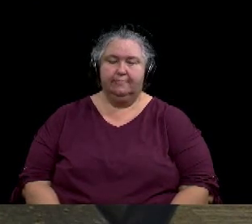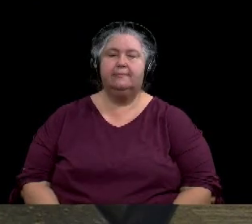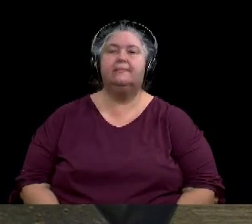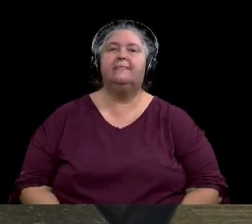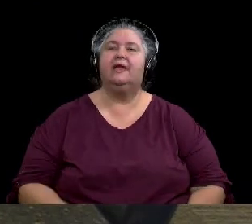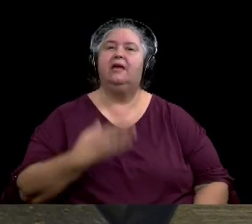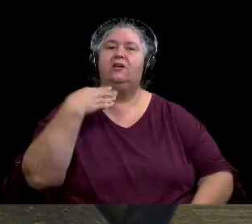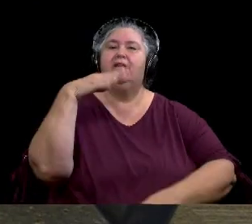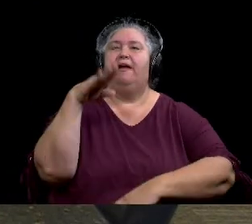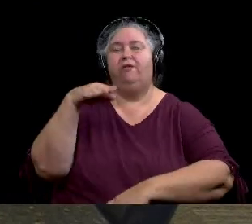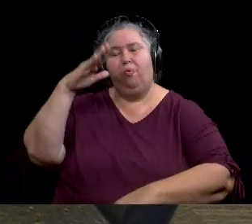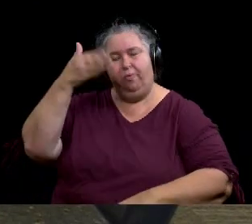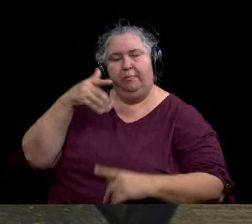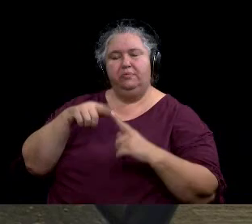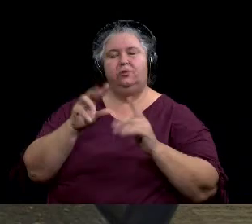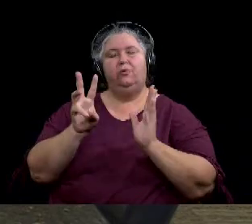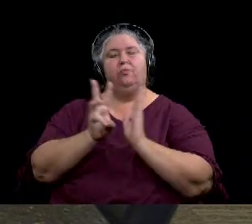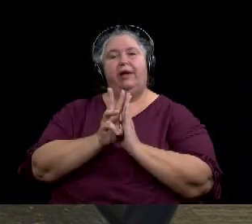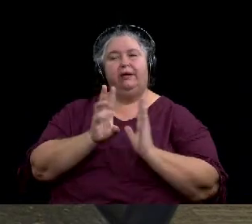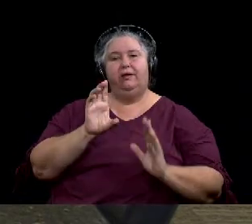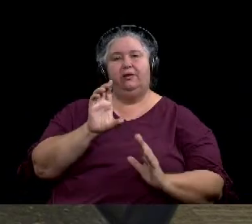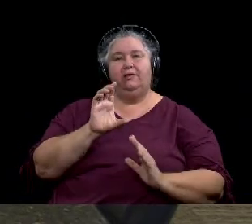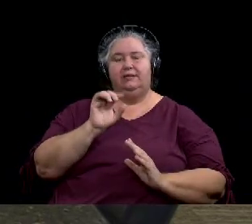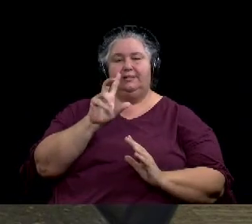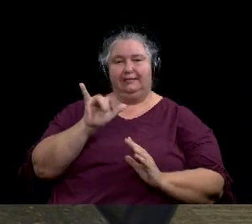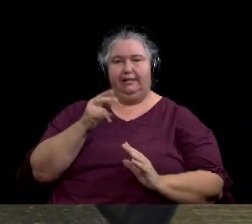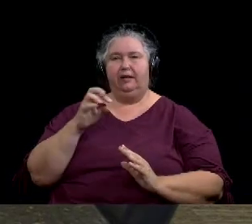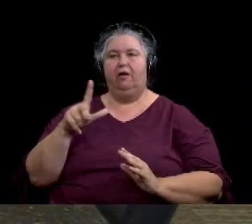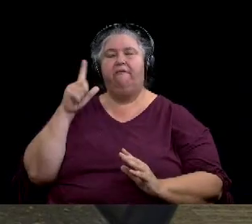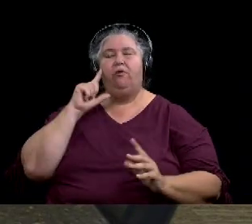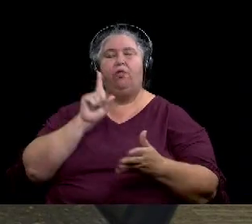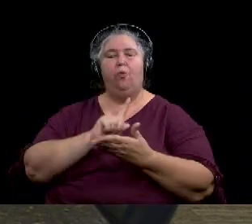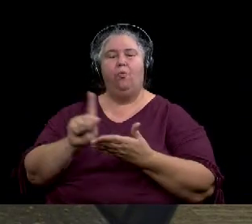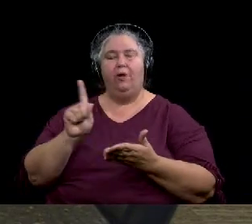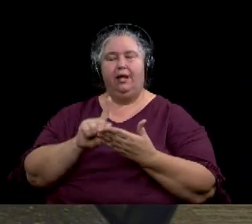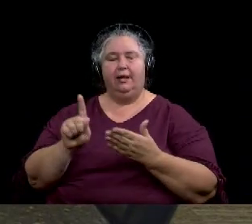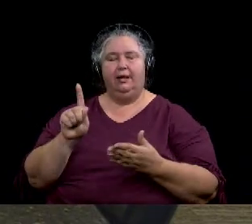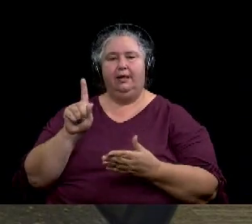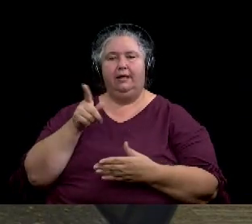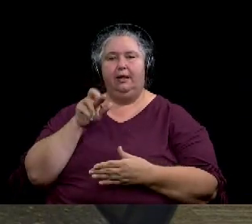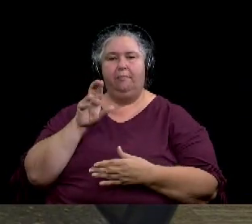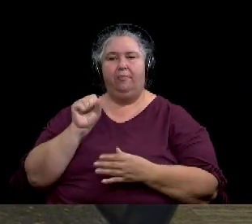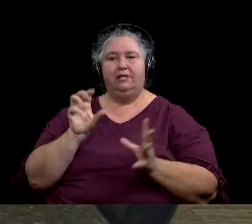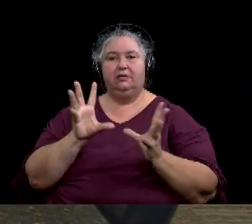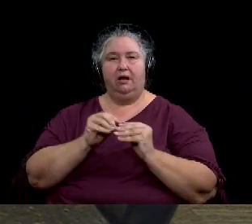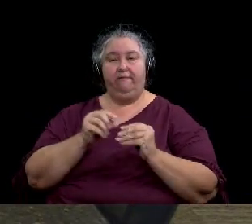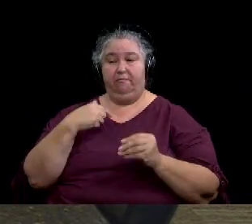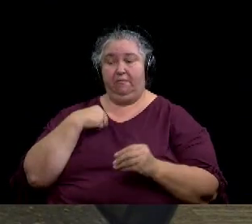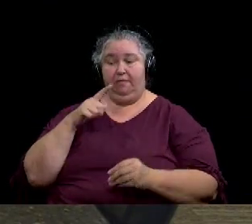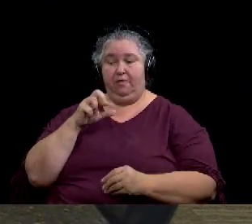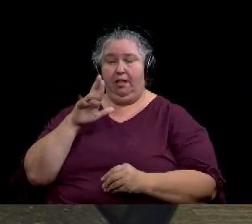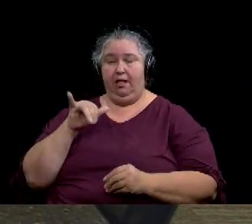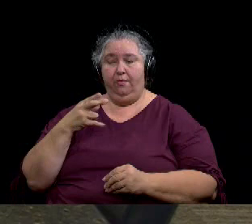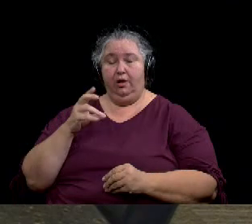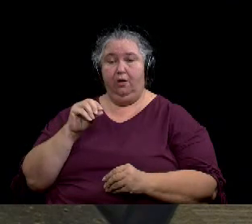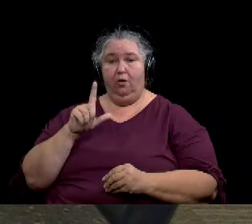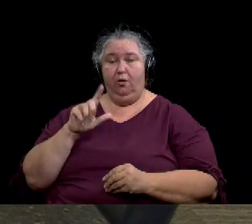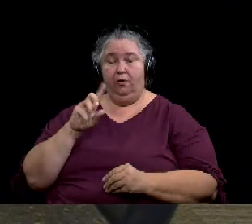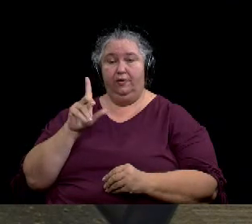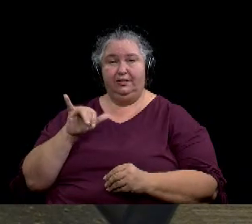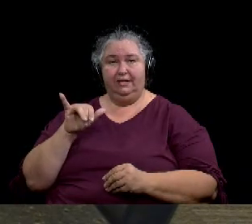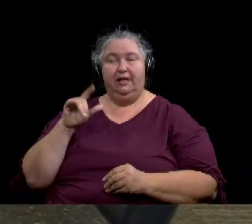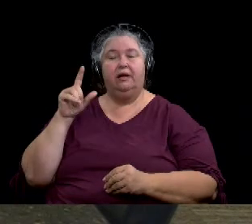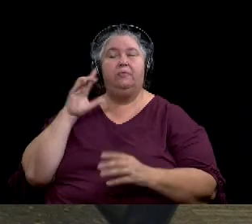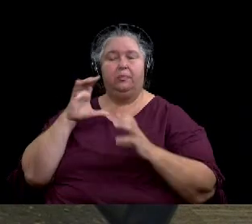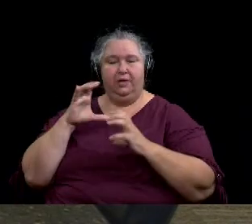Well, good afternoon and welcome to Waco City Hall for our weekly press conference on this COVID pandemic. I'm Larry Holsey, Director of Municipal Information and Communication for the